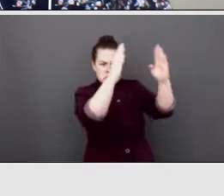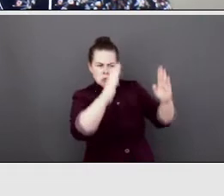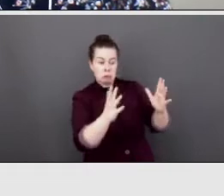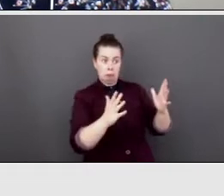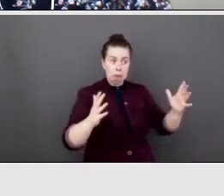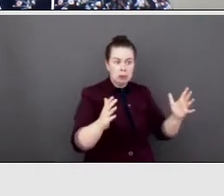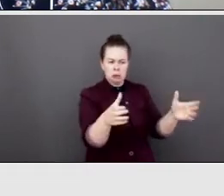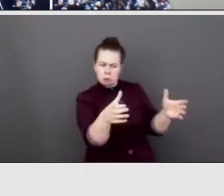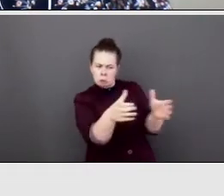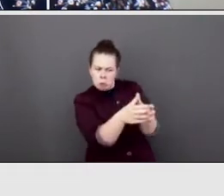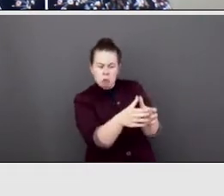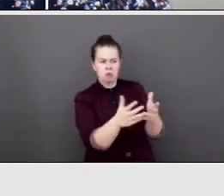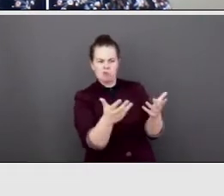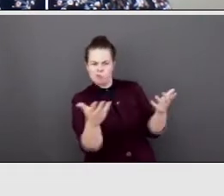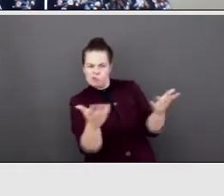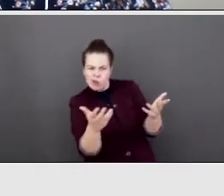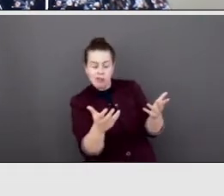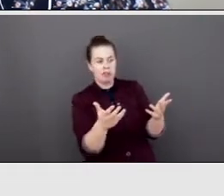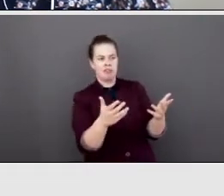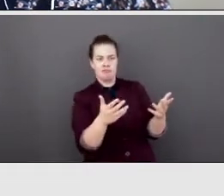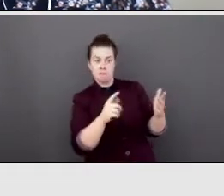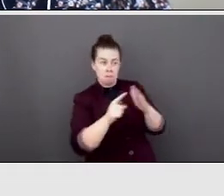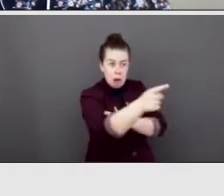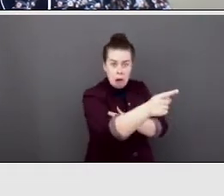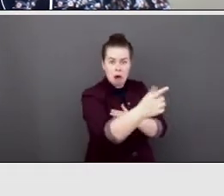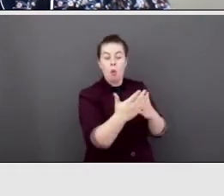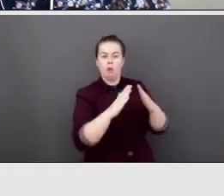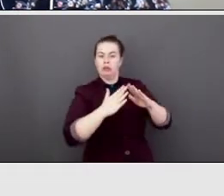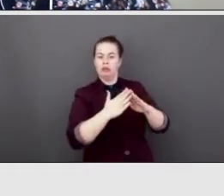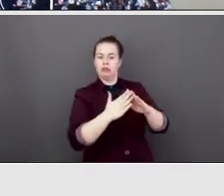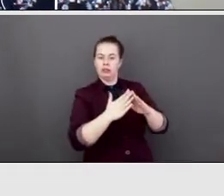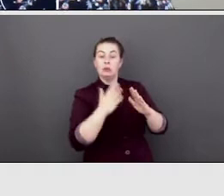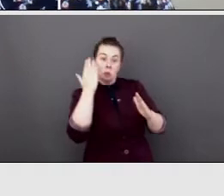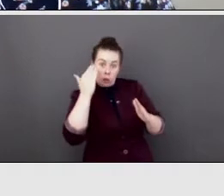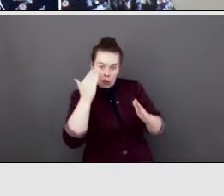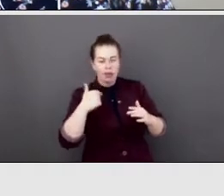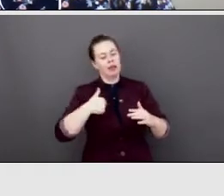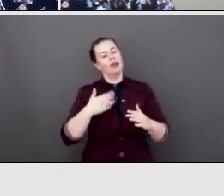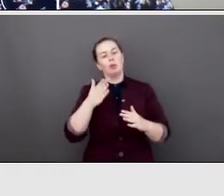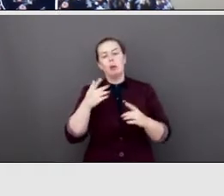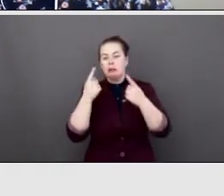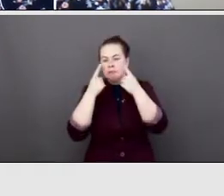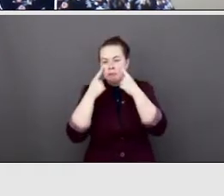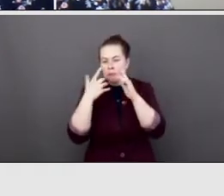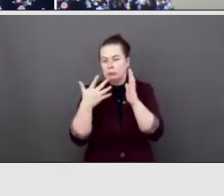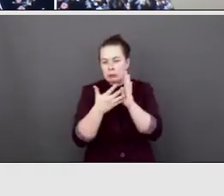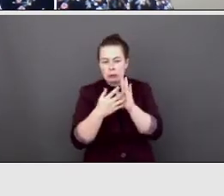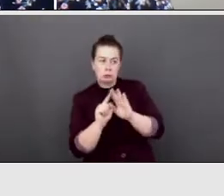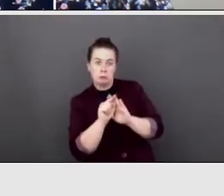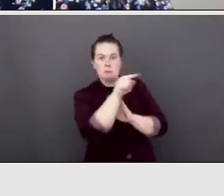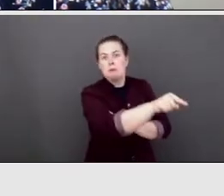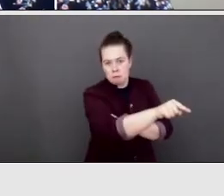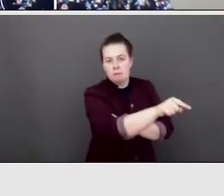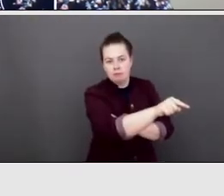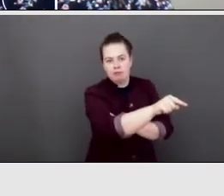the geographical and physical locations of the pilot sites. And lastly, we asked what